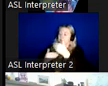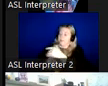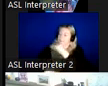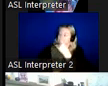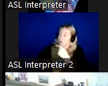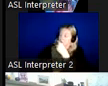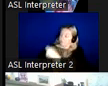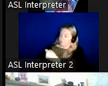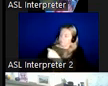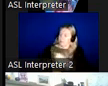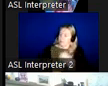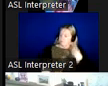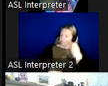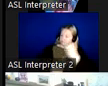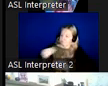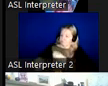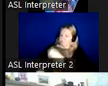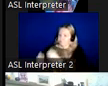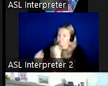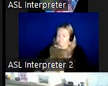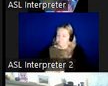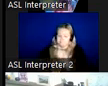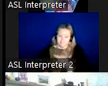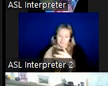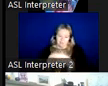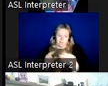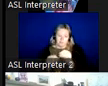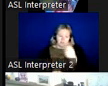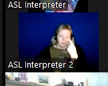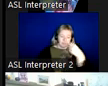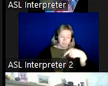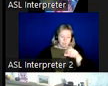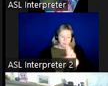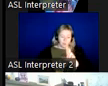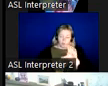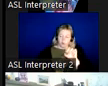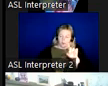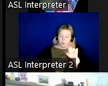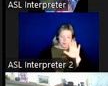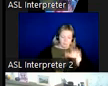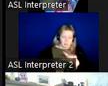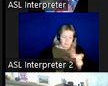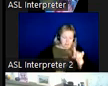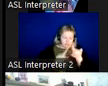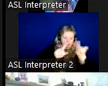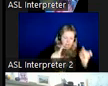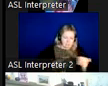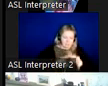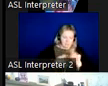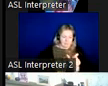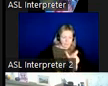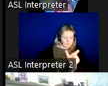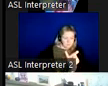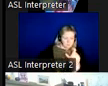QR code there, if you're able to scan later or just head over to our Lib